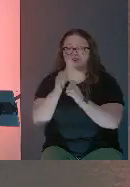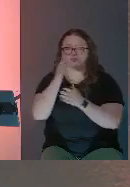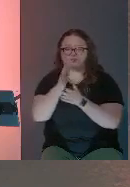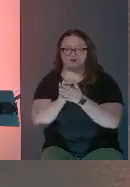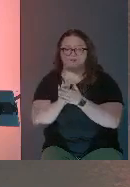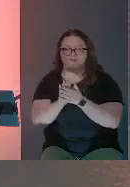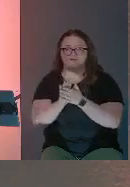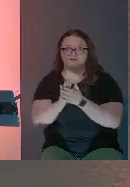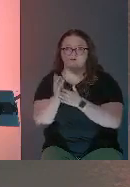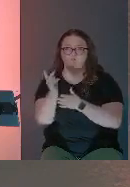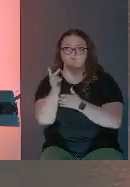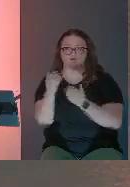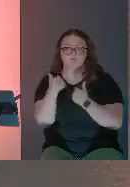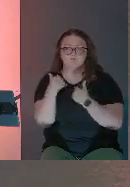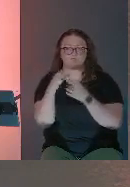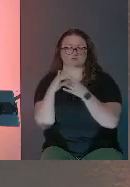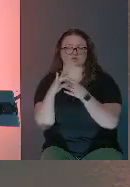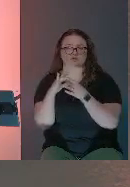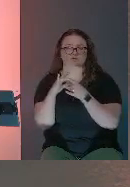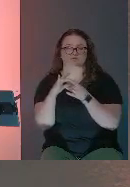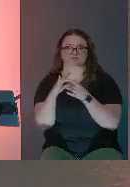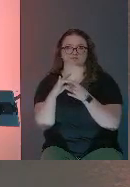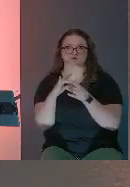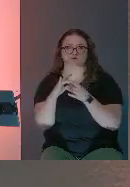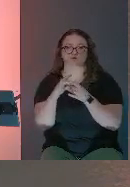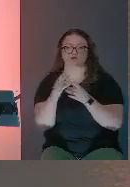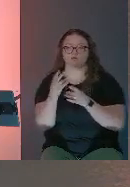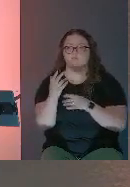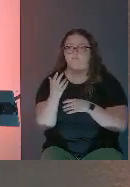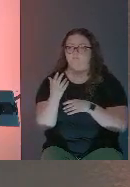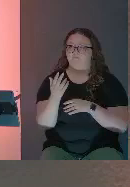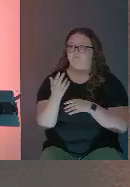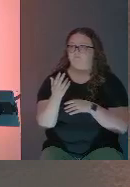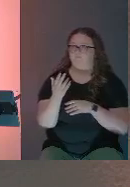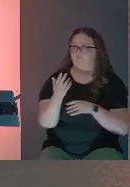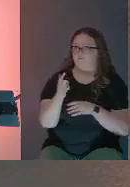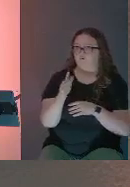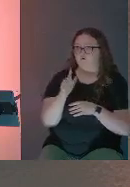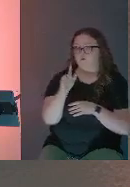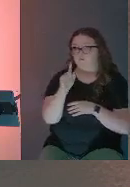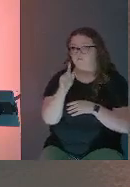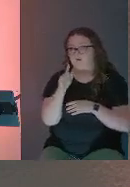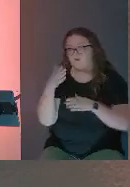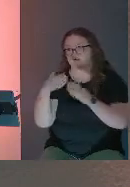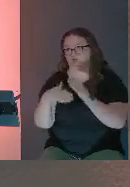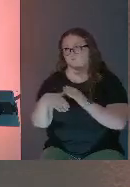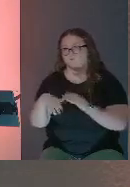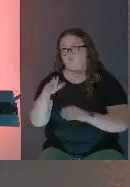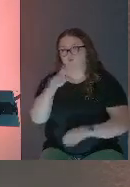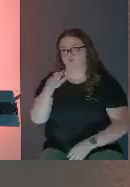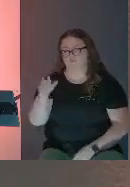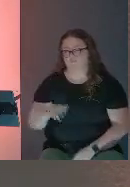husband. 13 verses beginning in 21 and ending with 33.